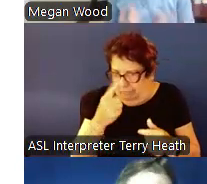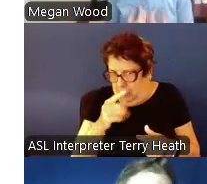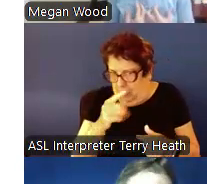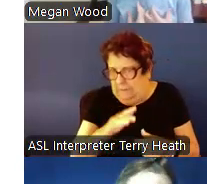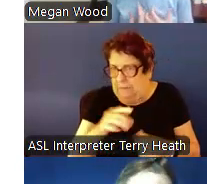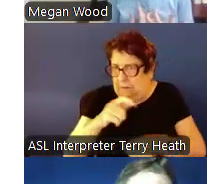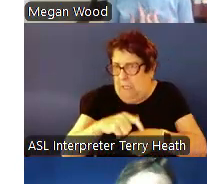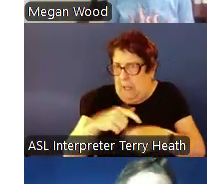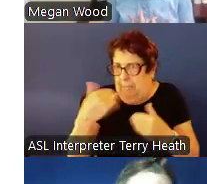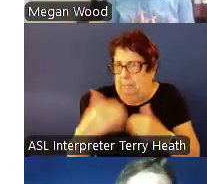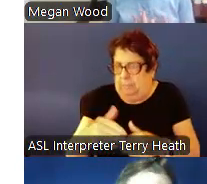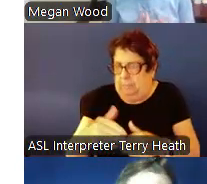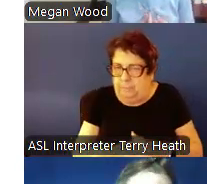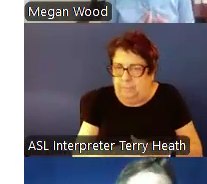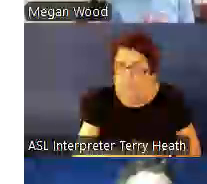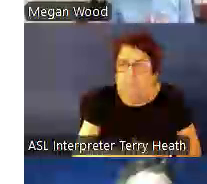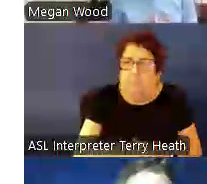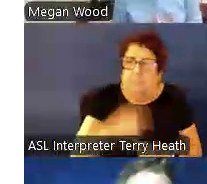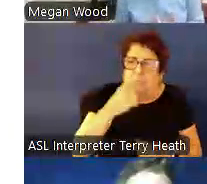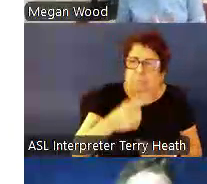On my end, in terms of the legal issue,